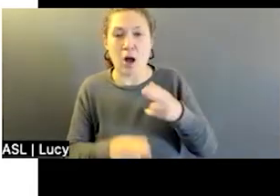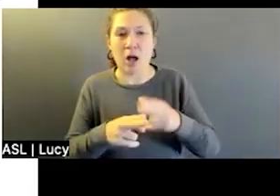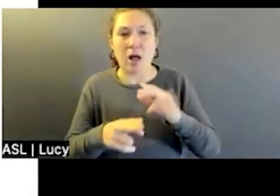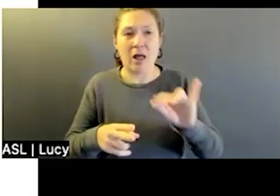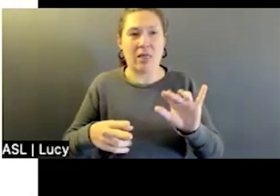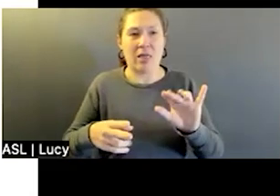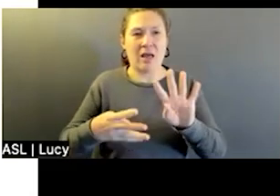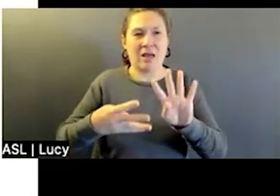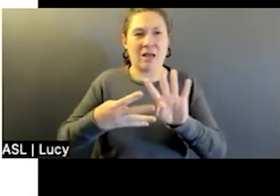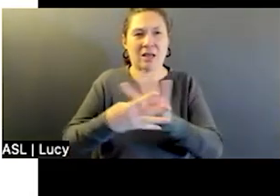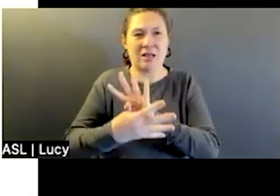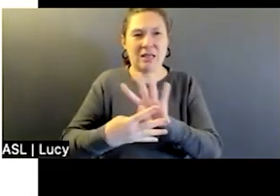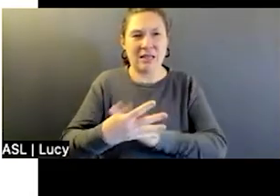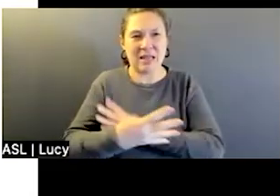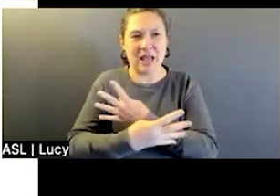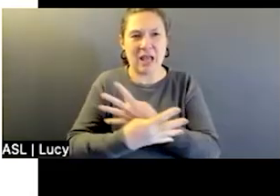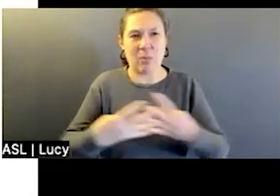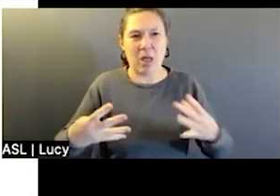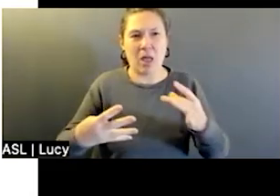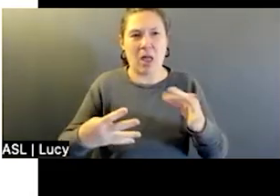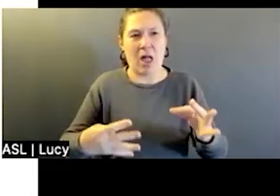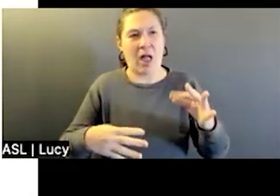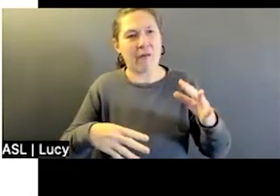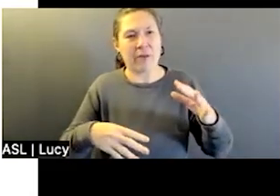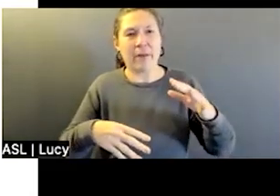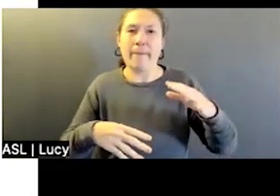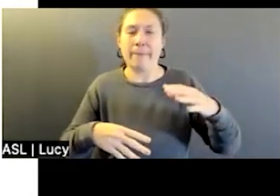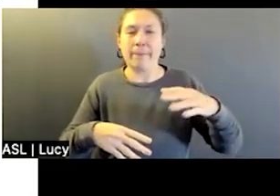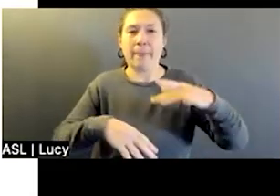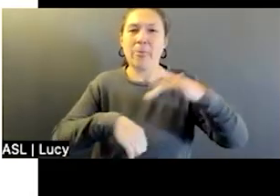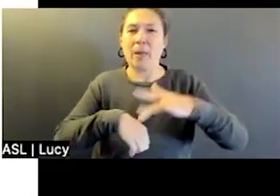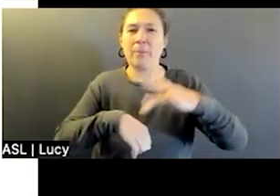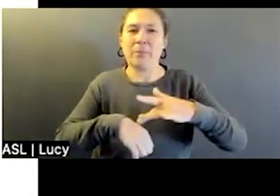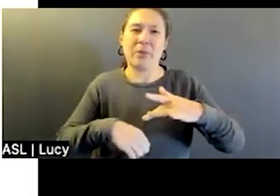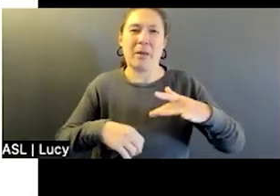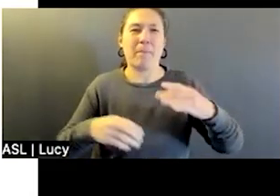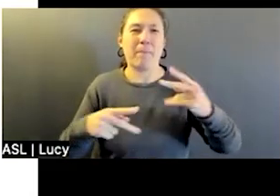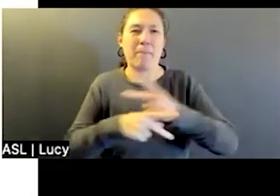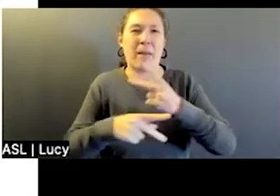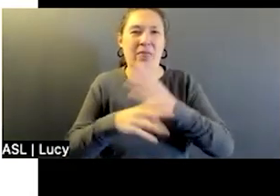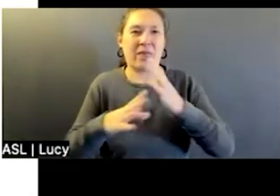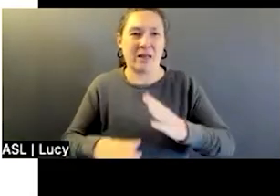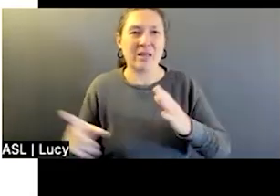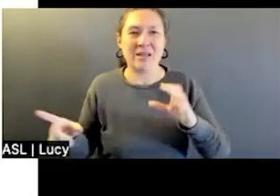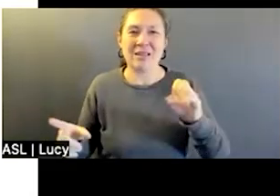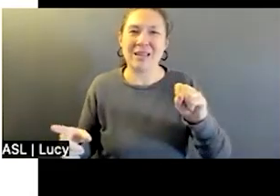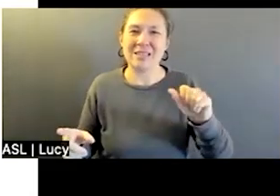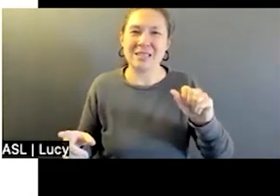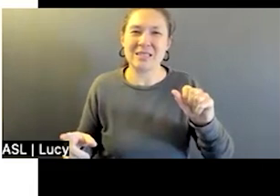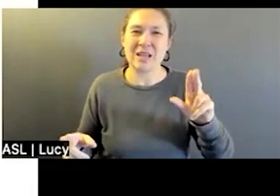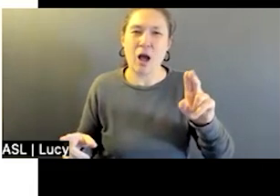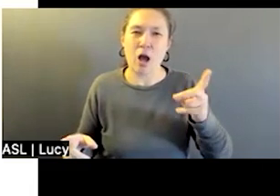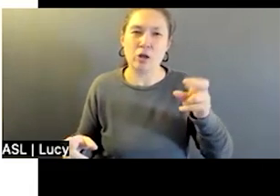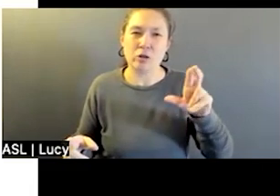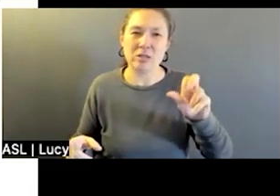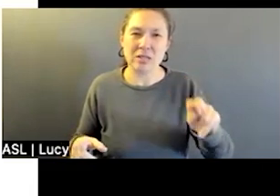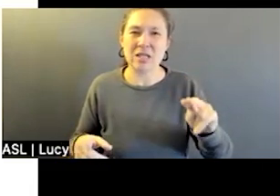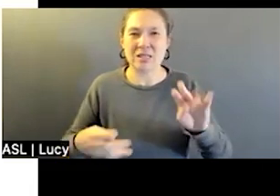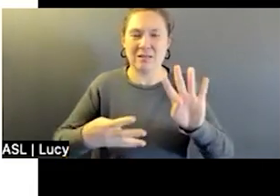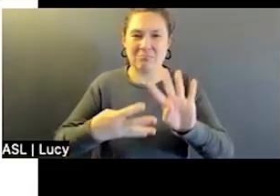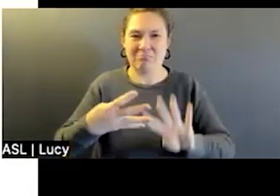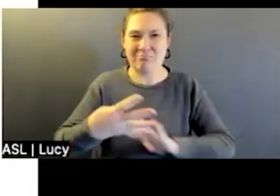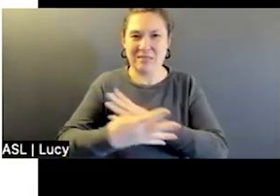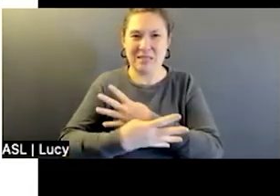palpable arithmetics. Today we call it Saunderson's tactile table. And in the next weeks, this month anyway, you'll